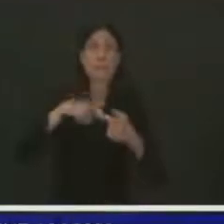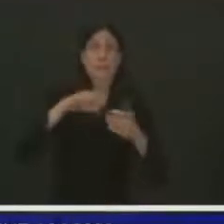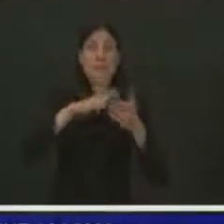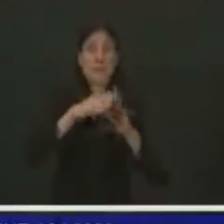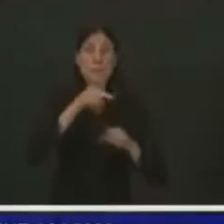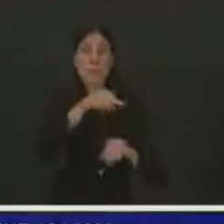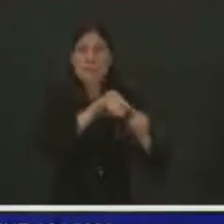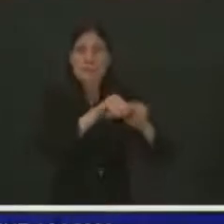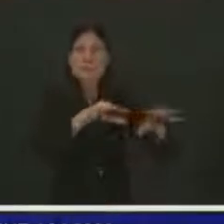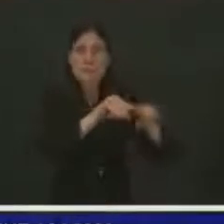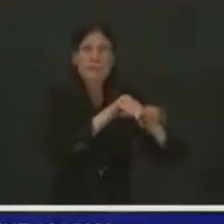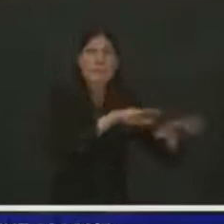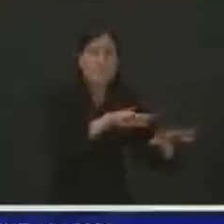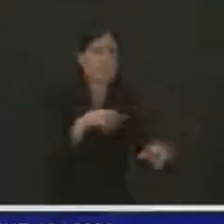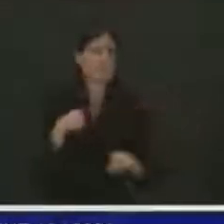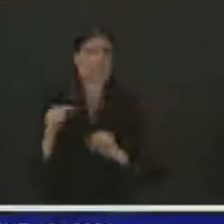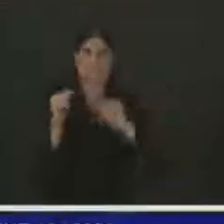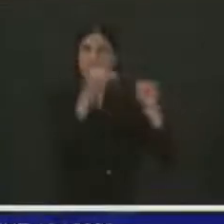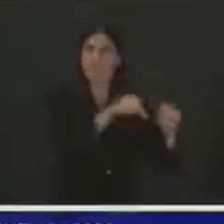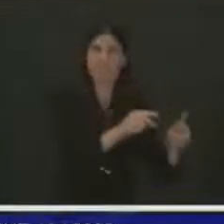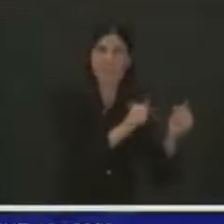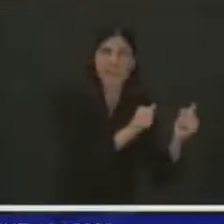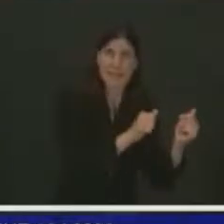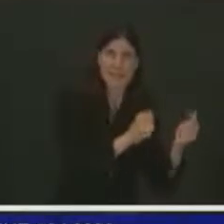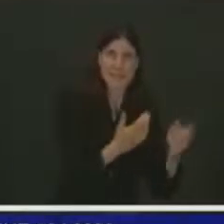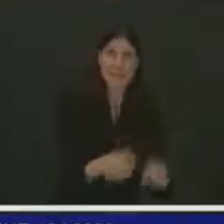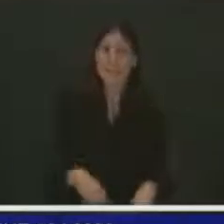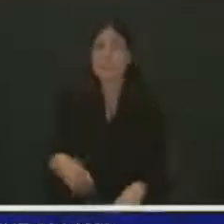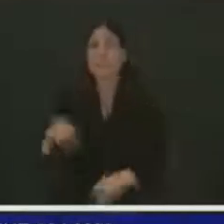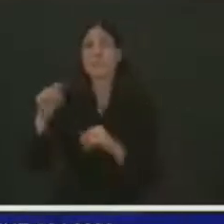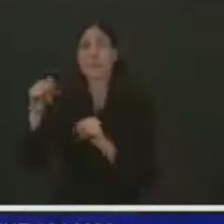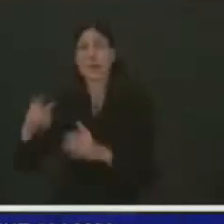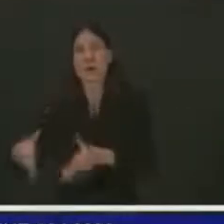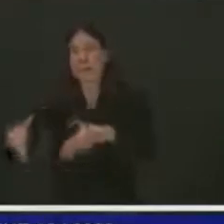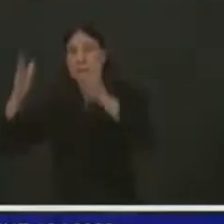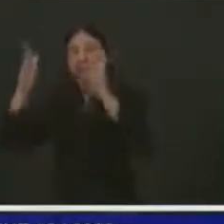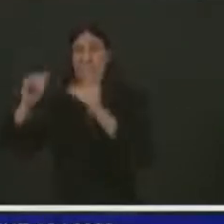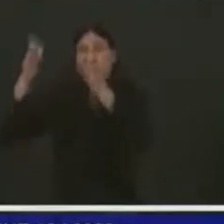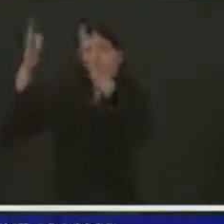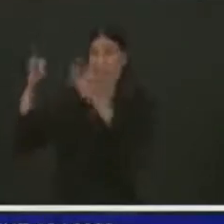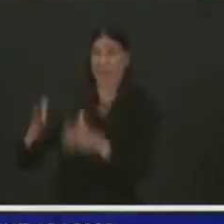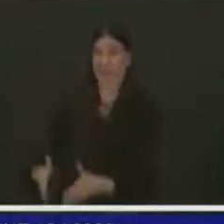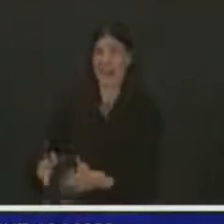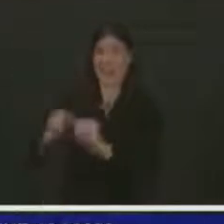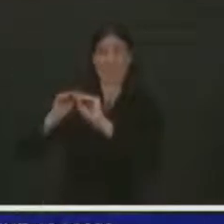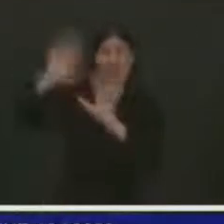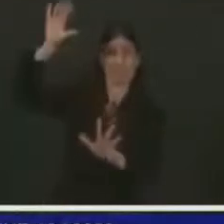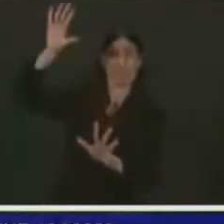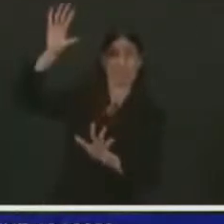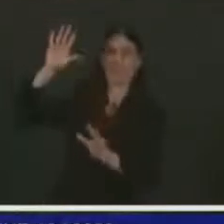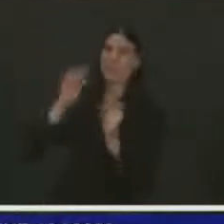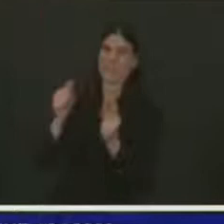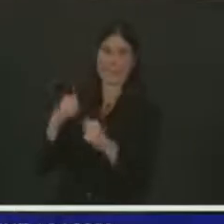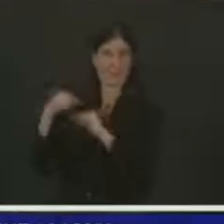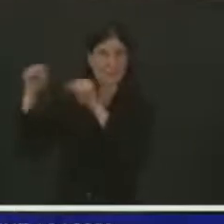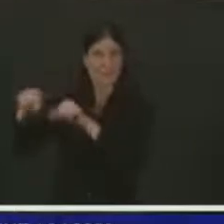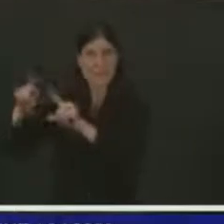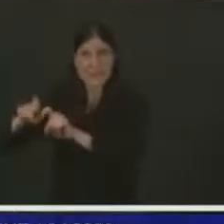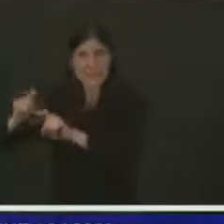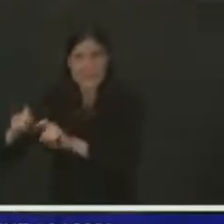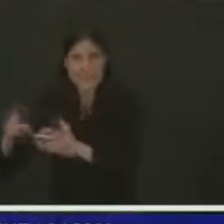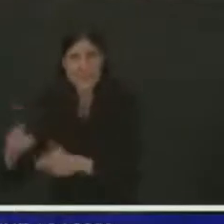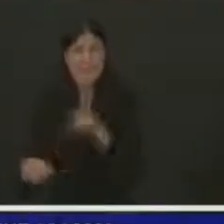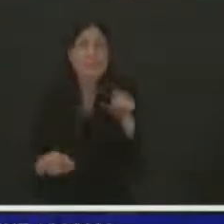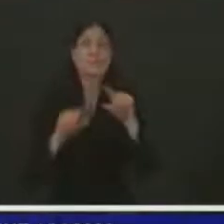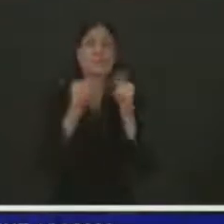more dense. That way we can really wrap our hands quickly around a place where there may be a